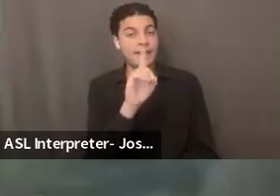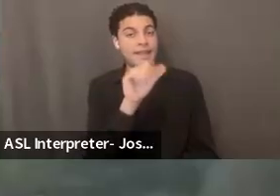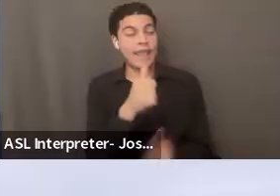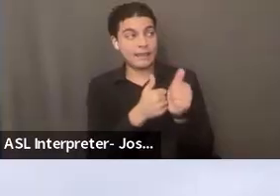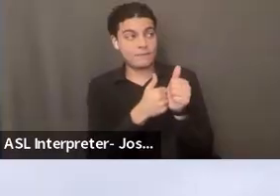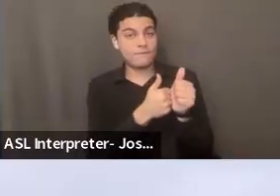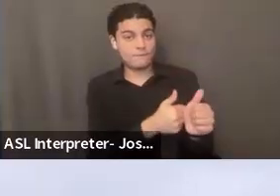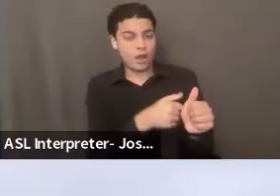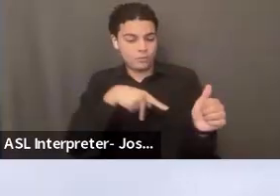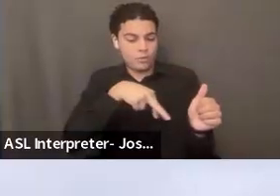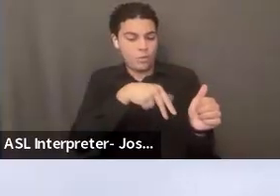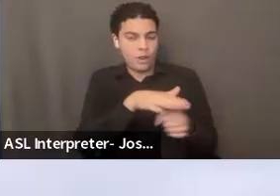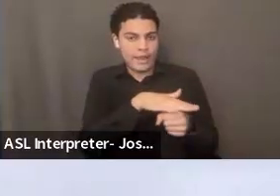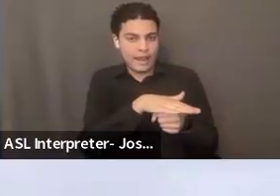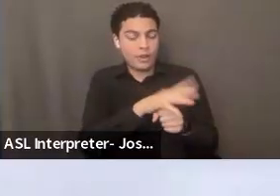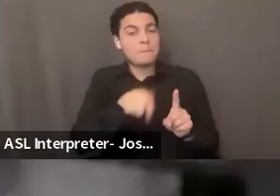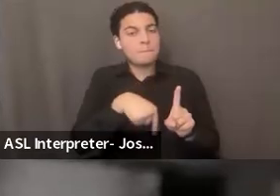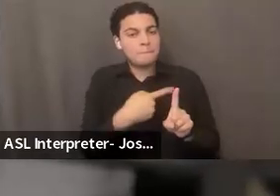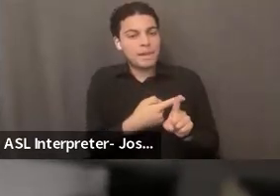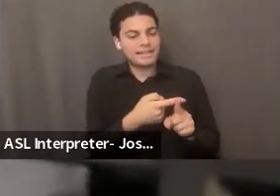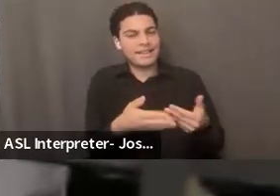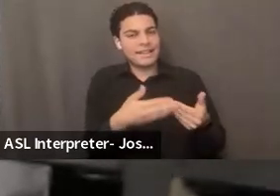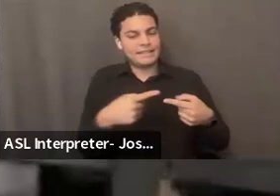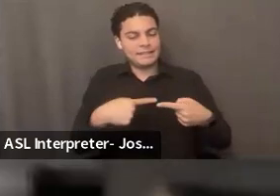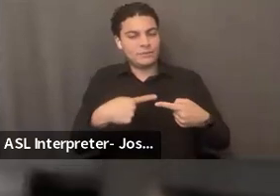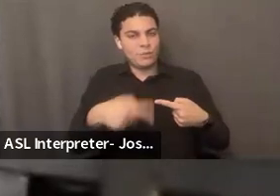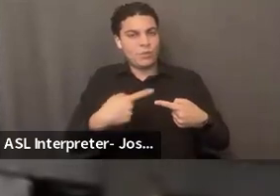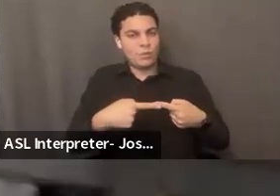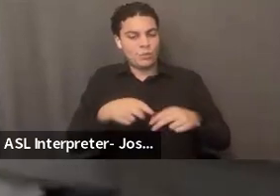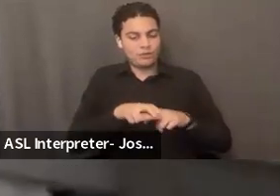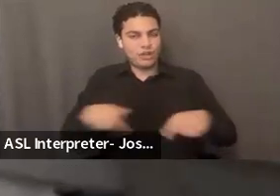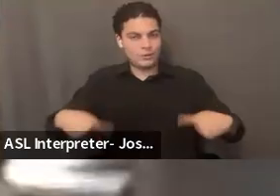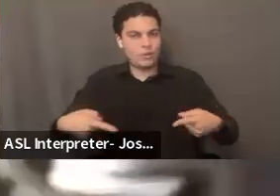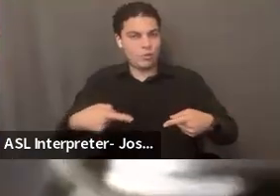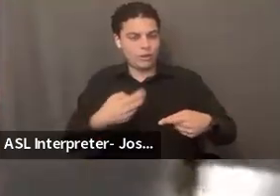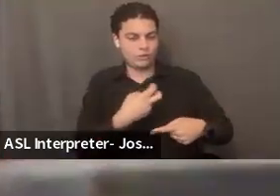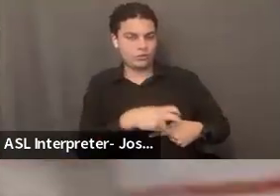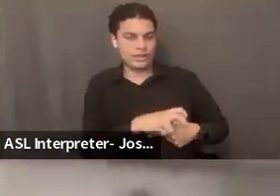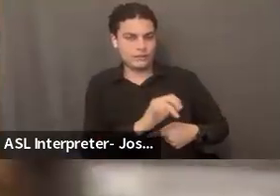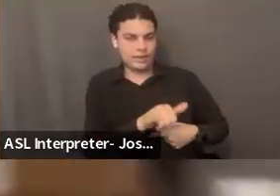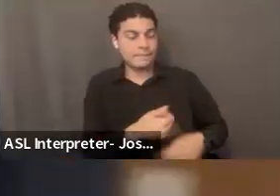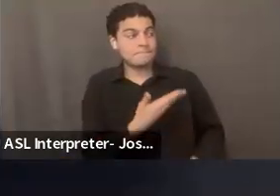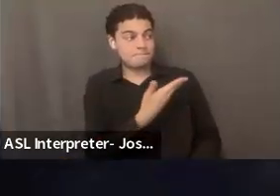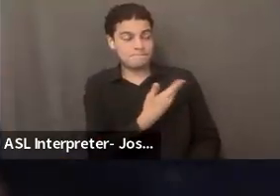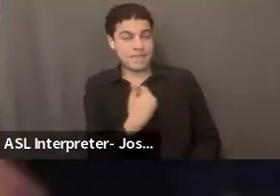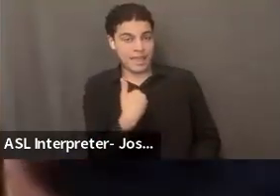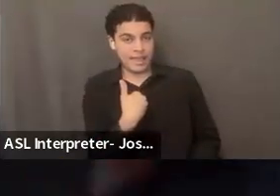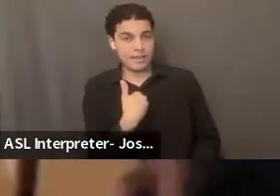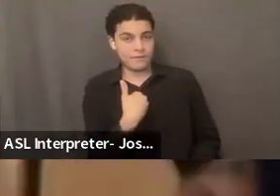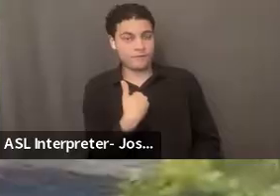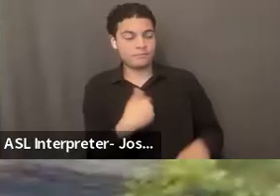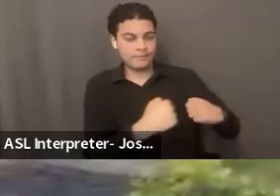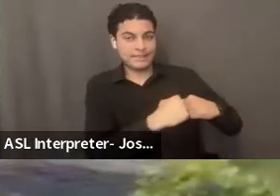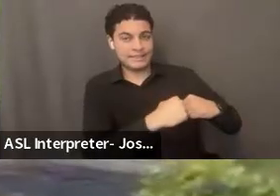wheelchair height for an easy transfer. The unique step-down bench with a pull-out seat slides out over the vessel to minimize the